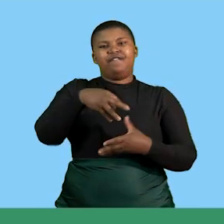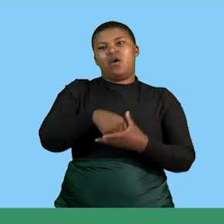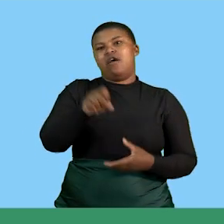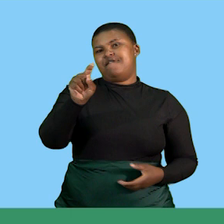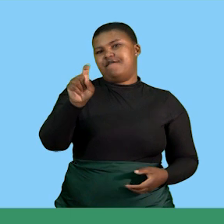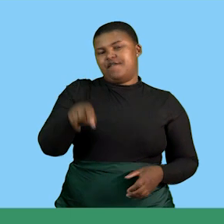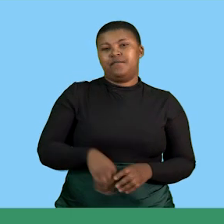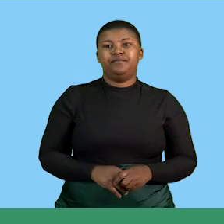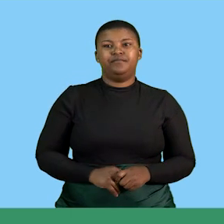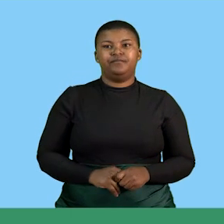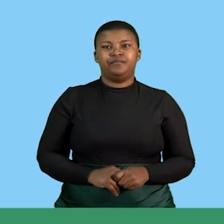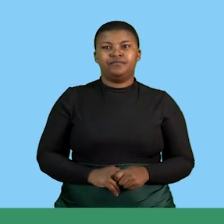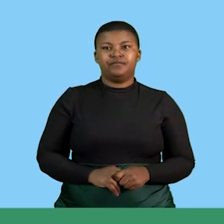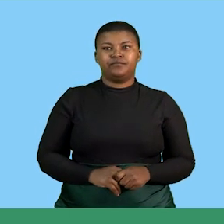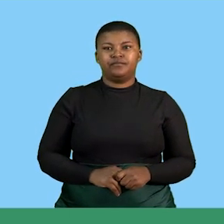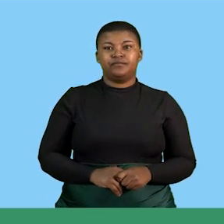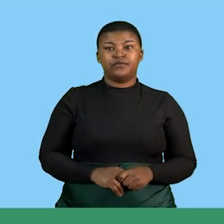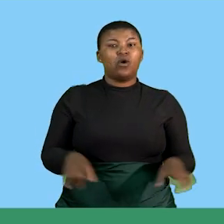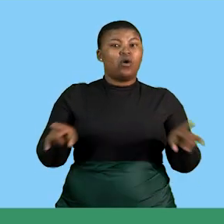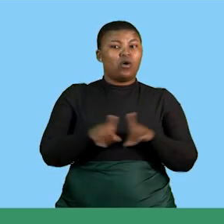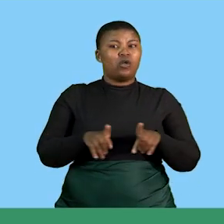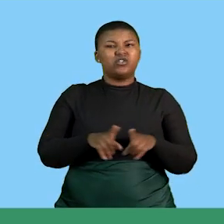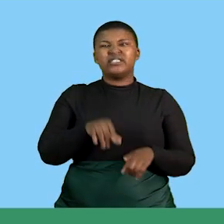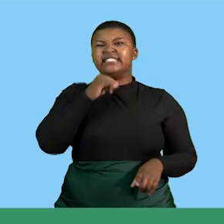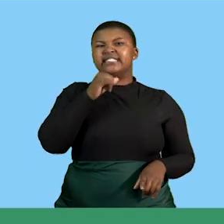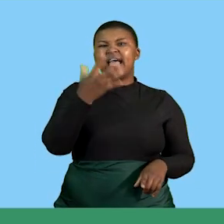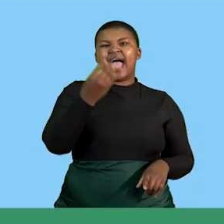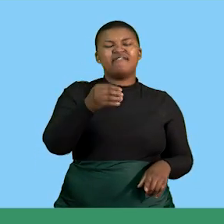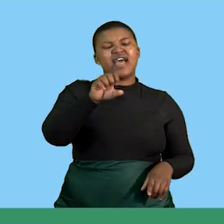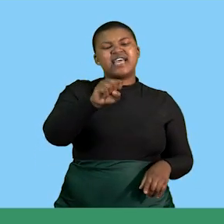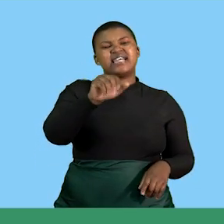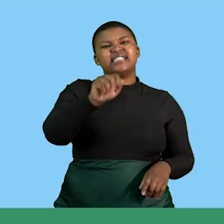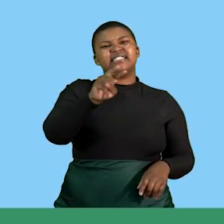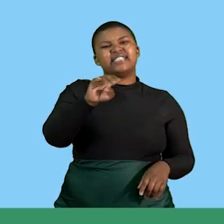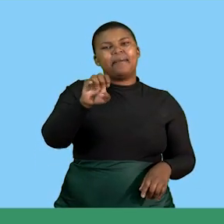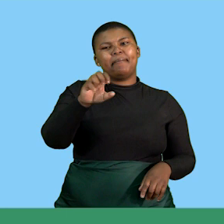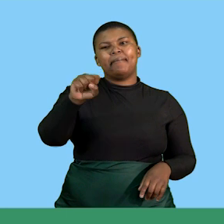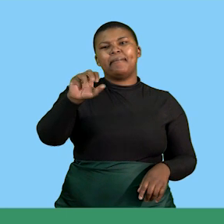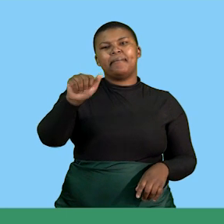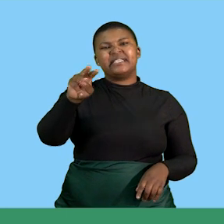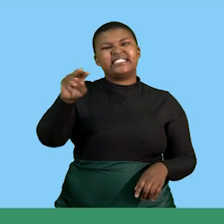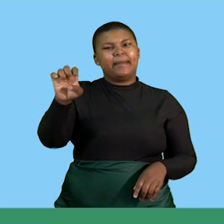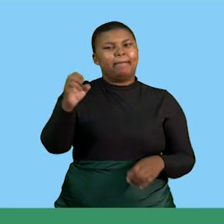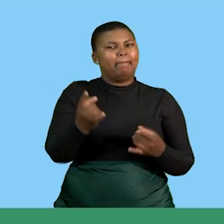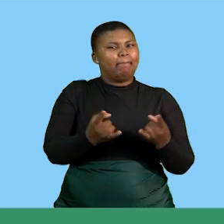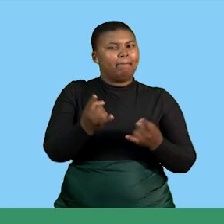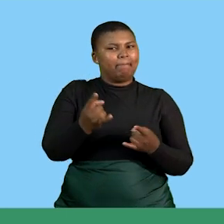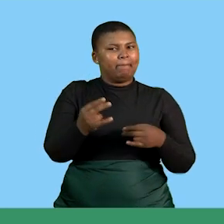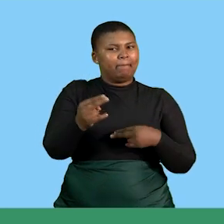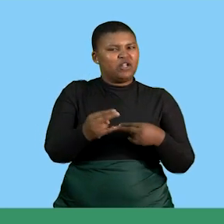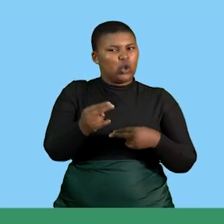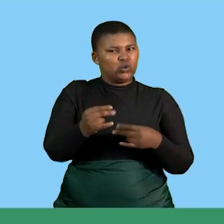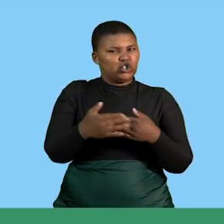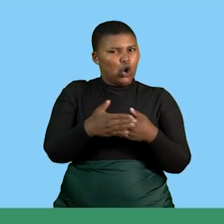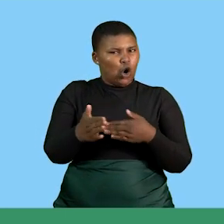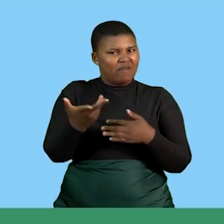environment. And then it also refers to Same Antiques, which opened its doors in the nearby area,